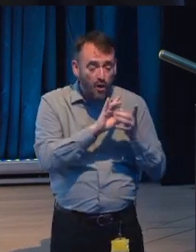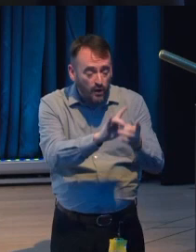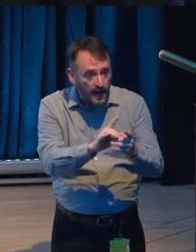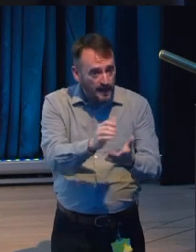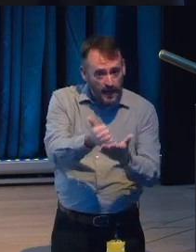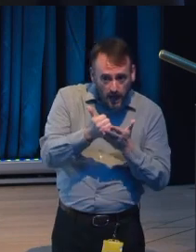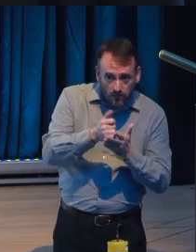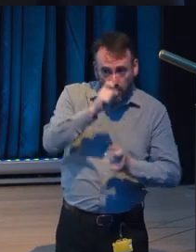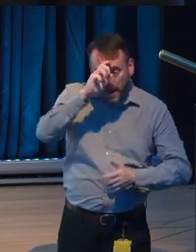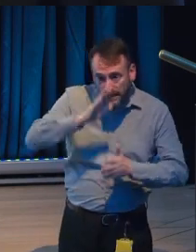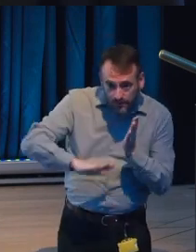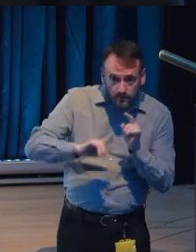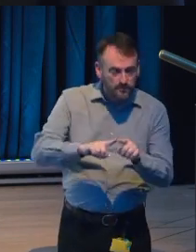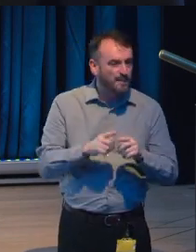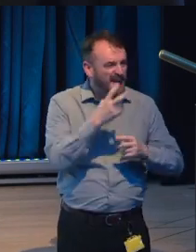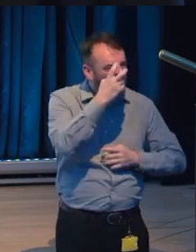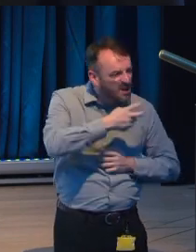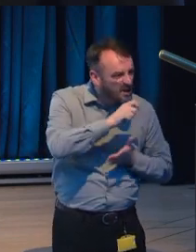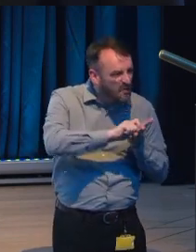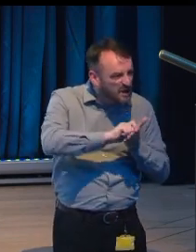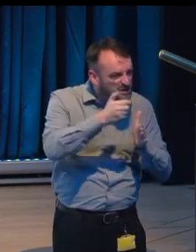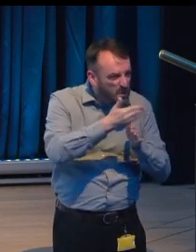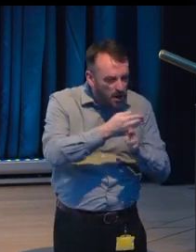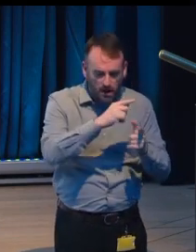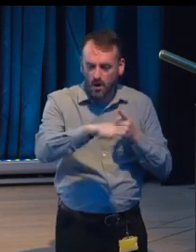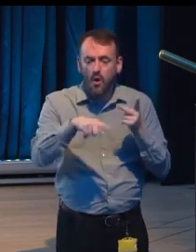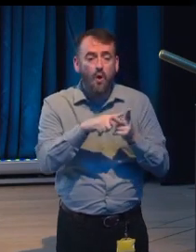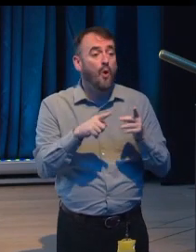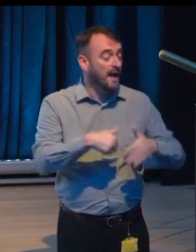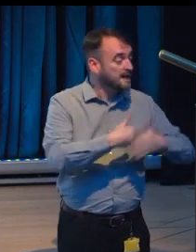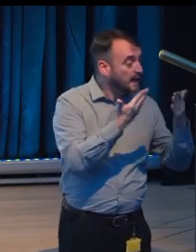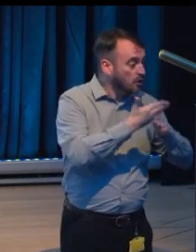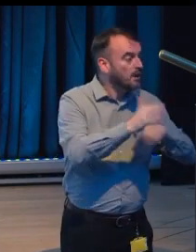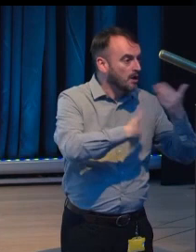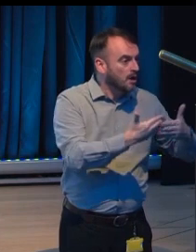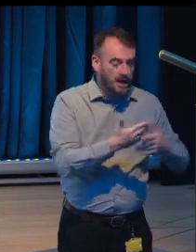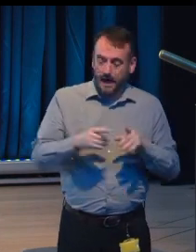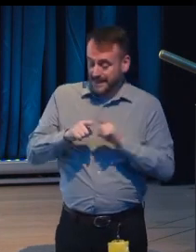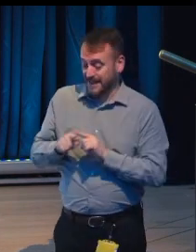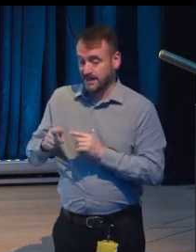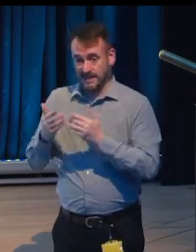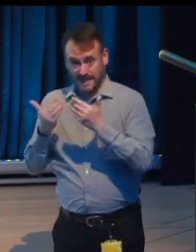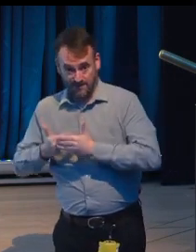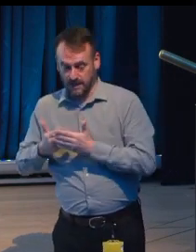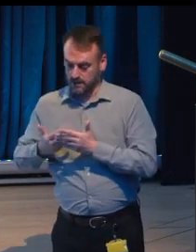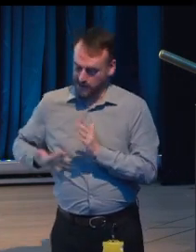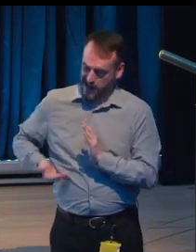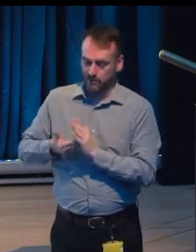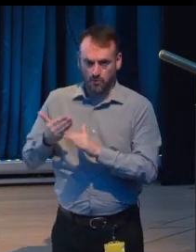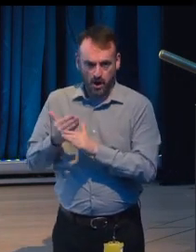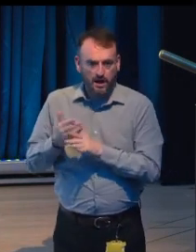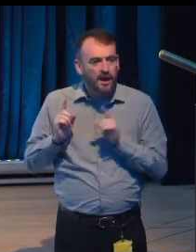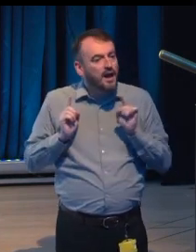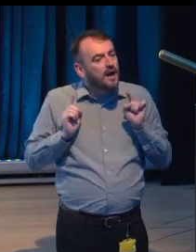in the evening, or working for a writing team alongside the day job. This is obviously a really grey area, and everyone will have